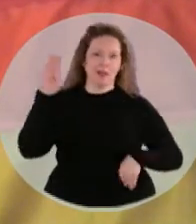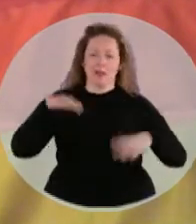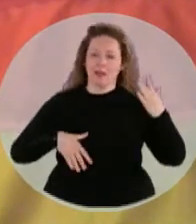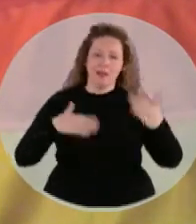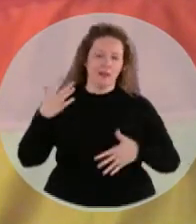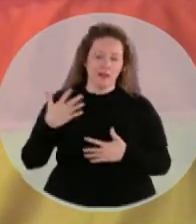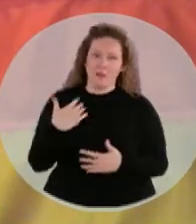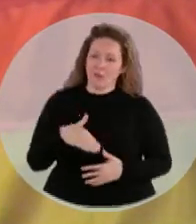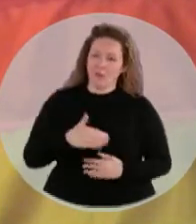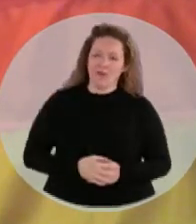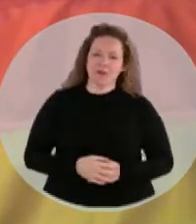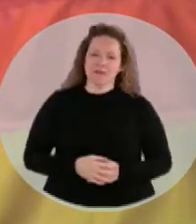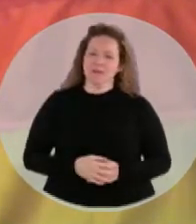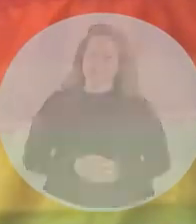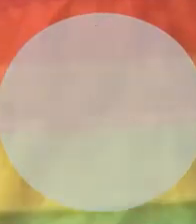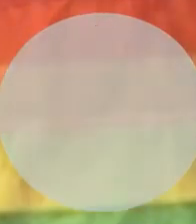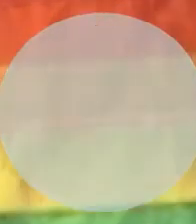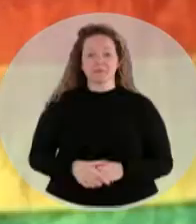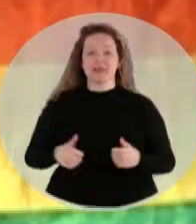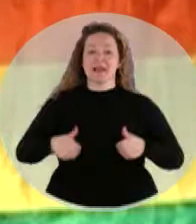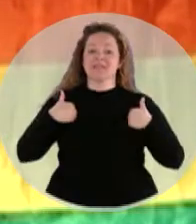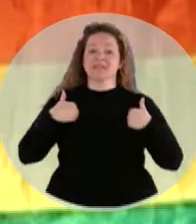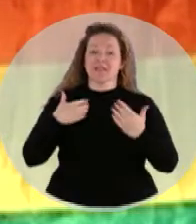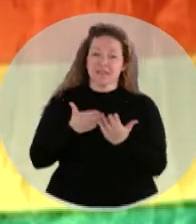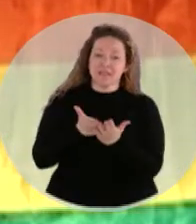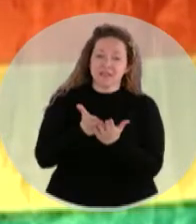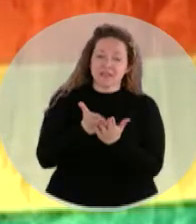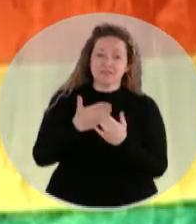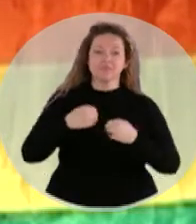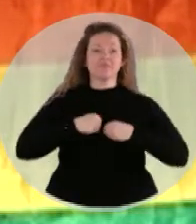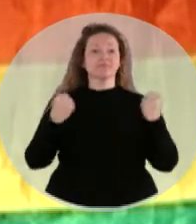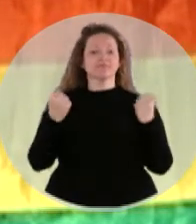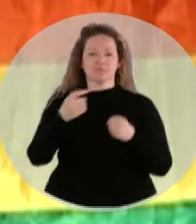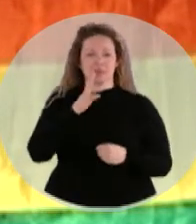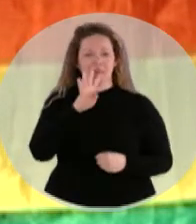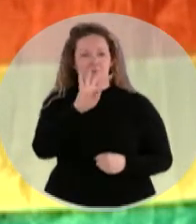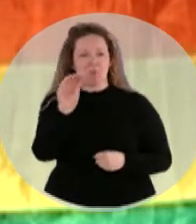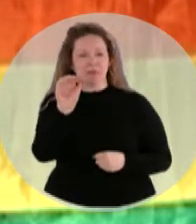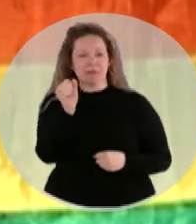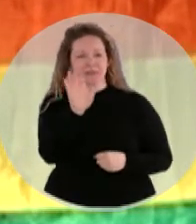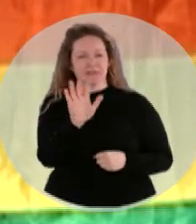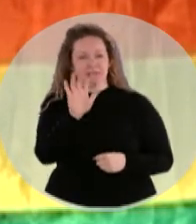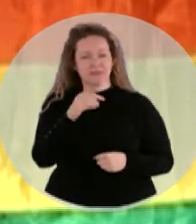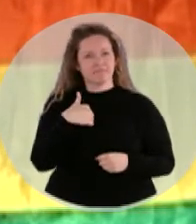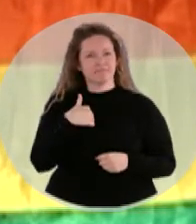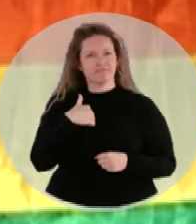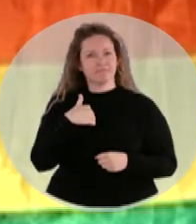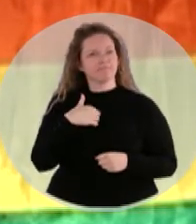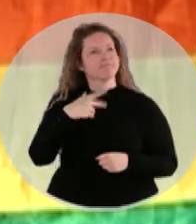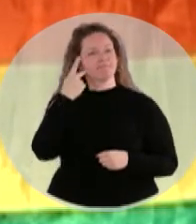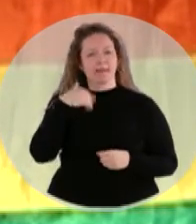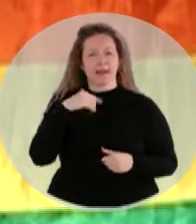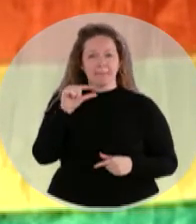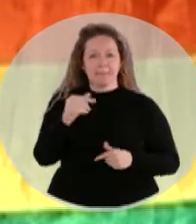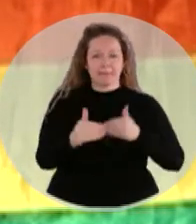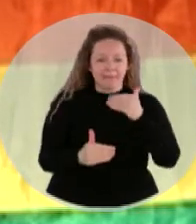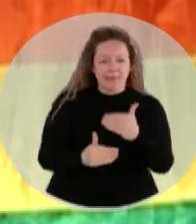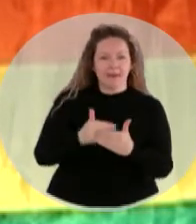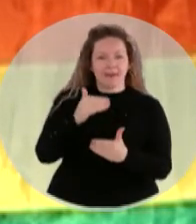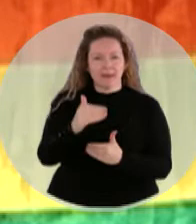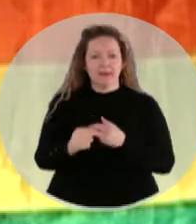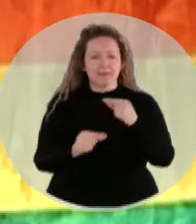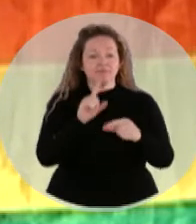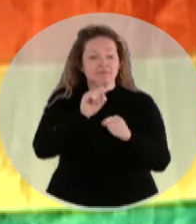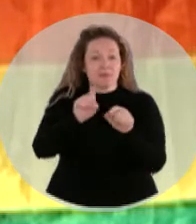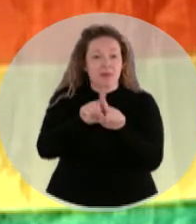an emotional roller coaster, really. But I came out late in life. I was in my 40s. And for me it was like